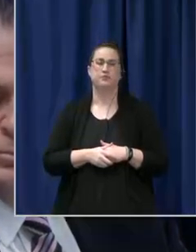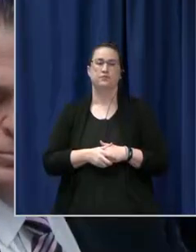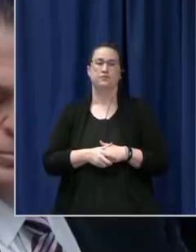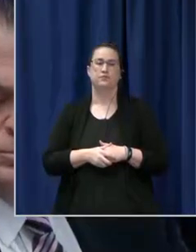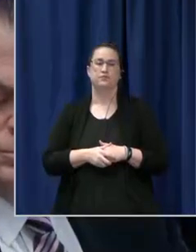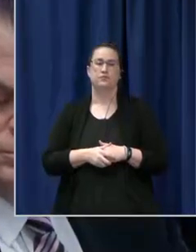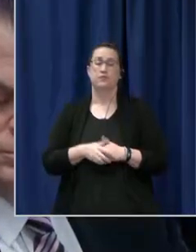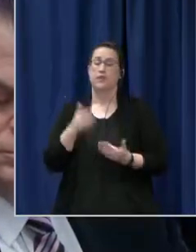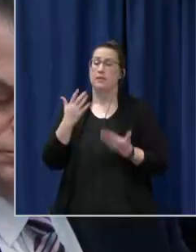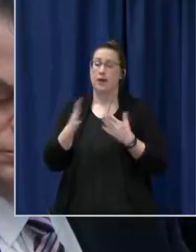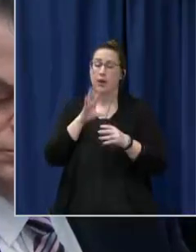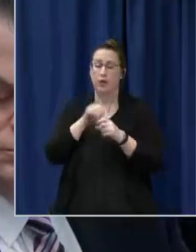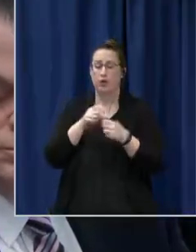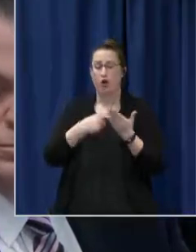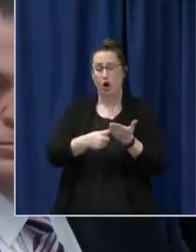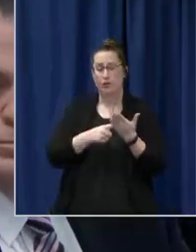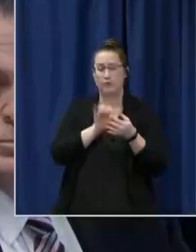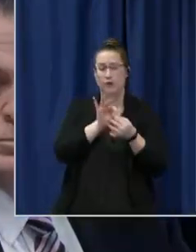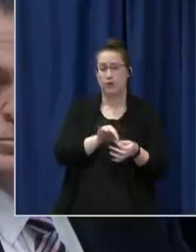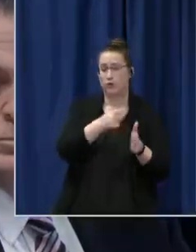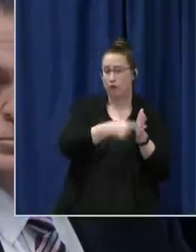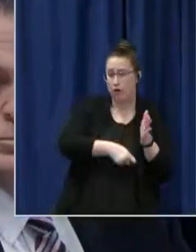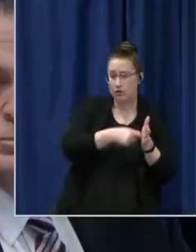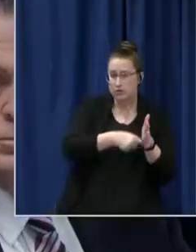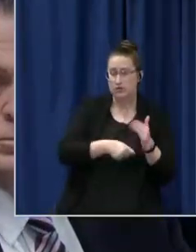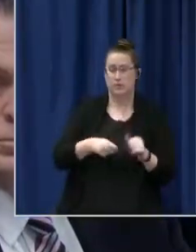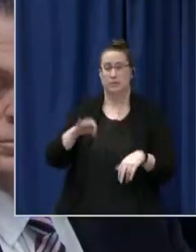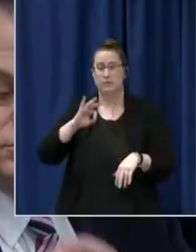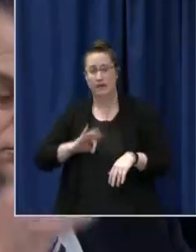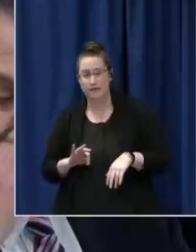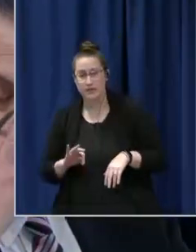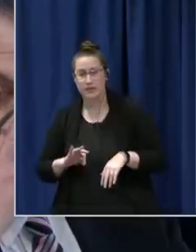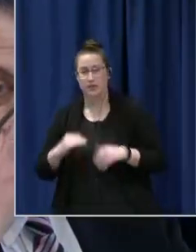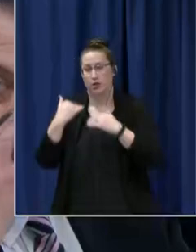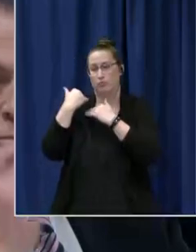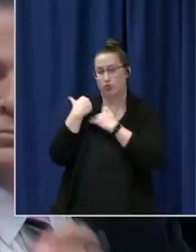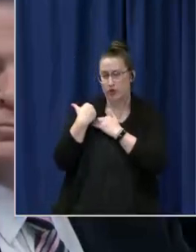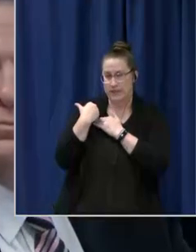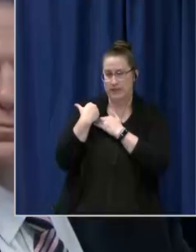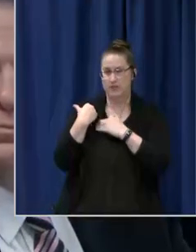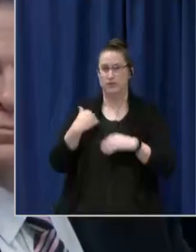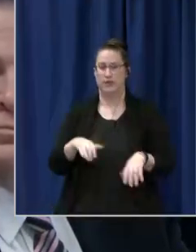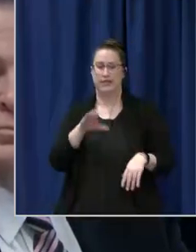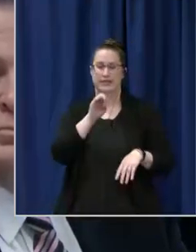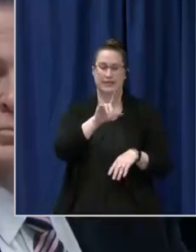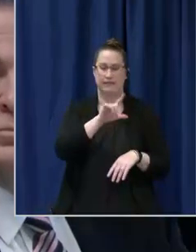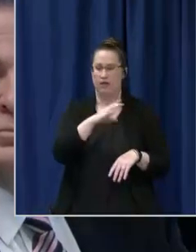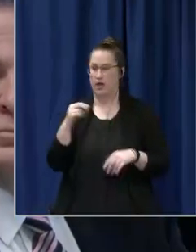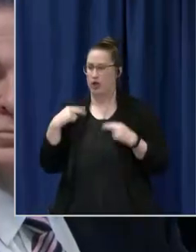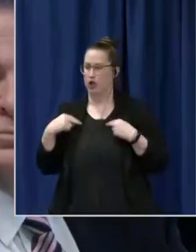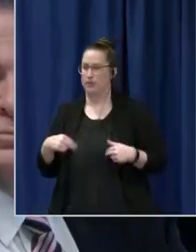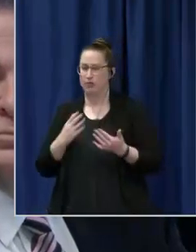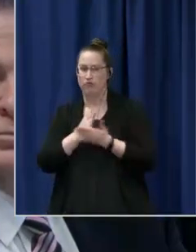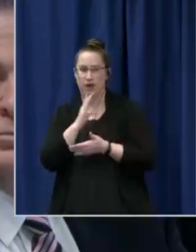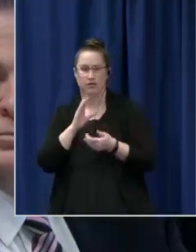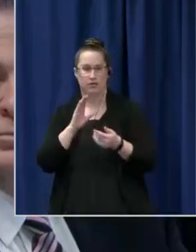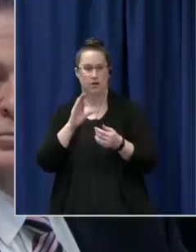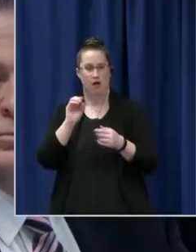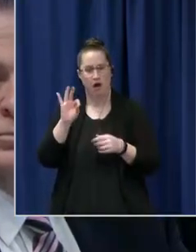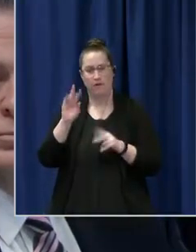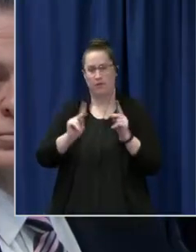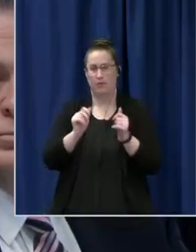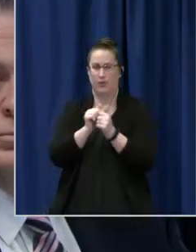This may include arguments related to costs, benefits, burdens, the civil and human rights of people with disabilities, or